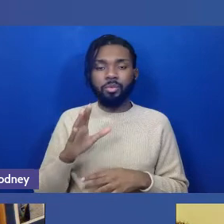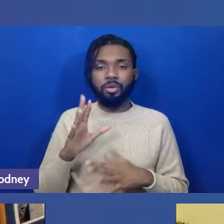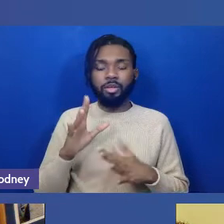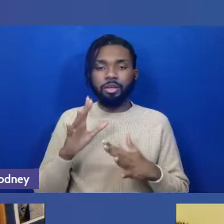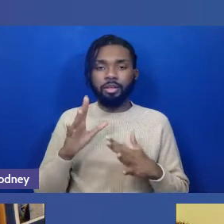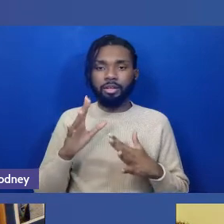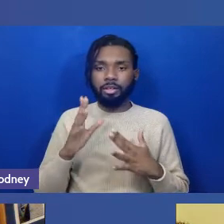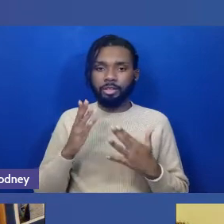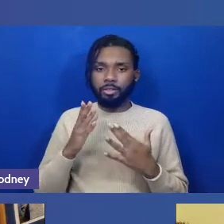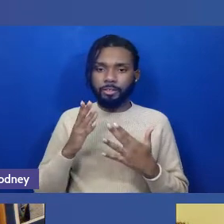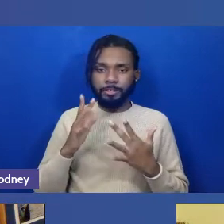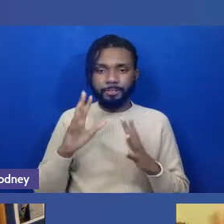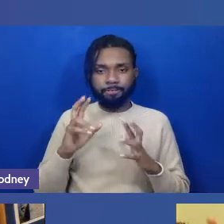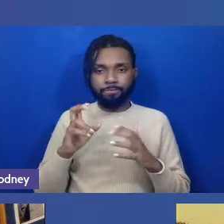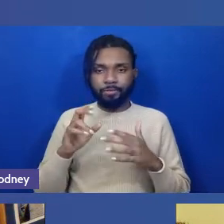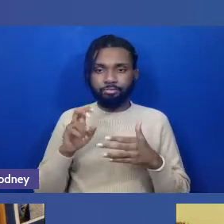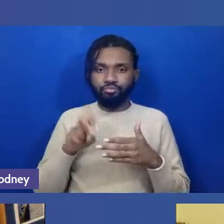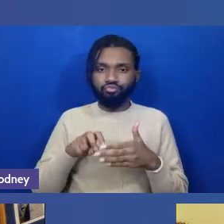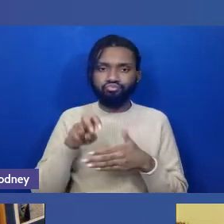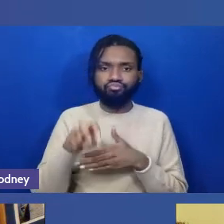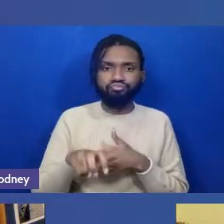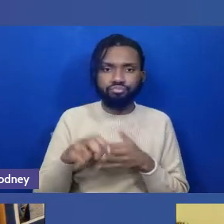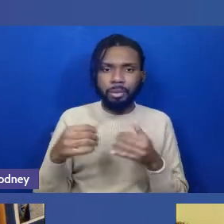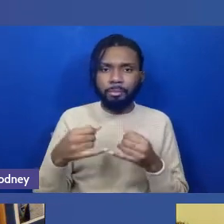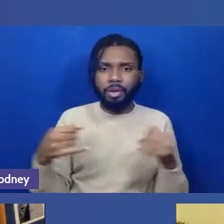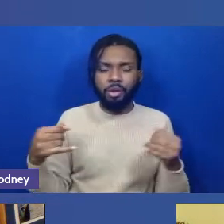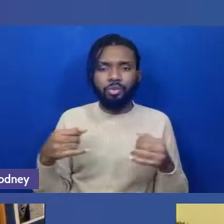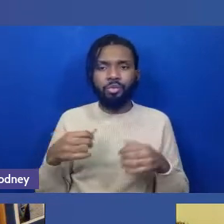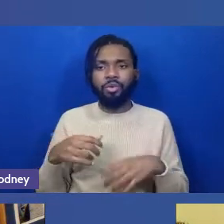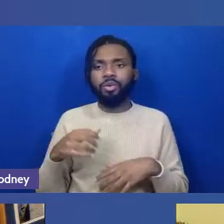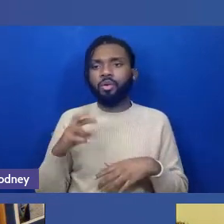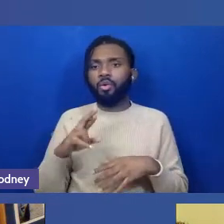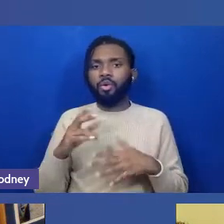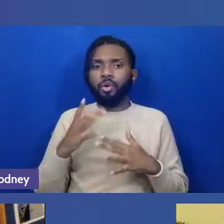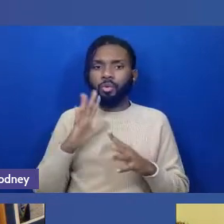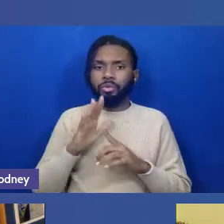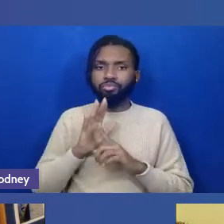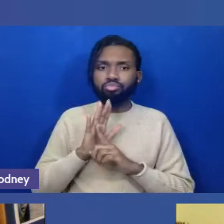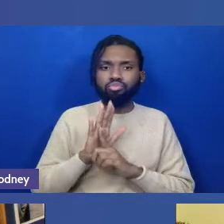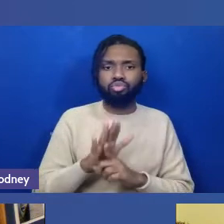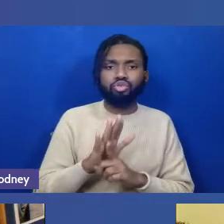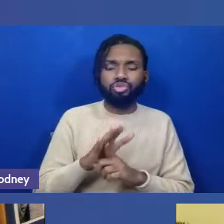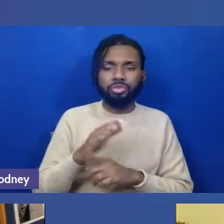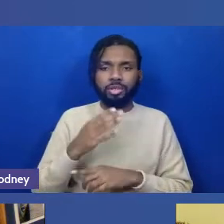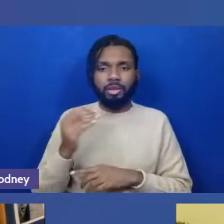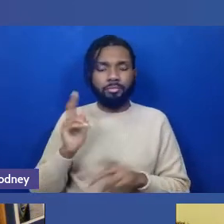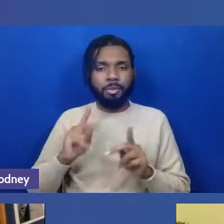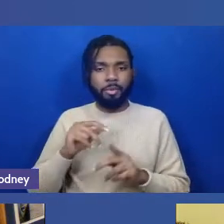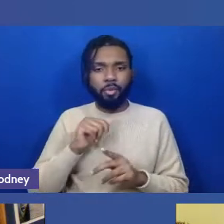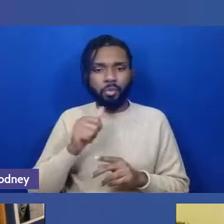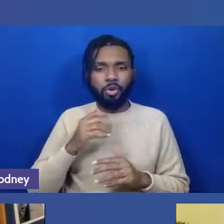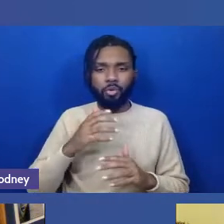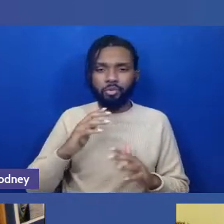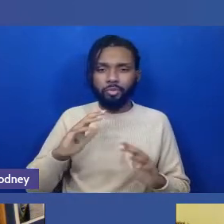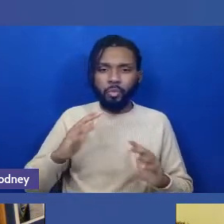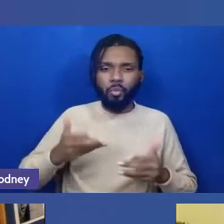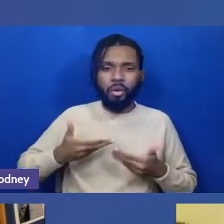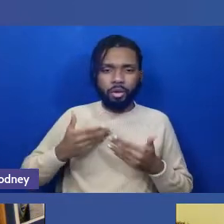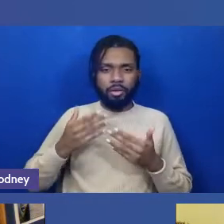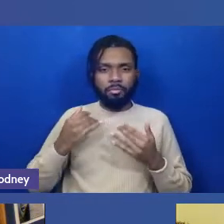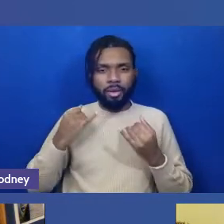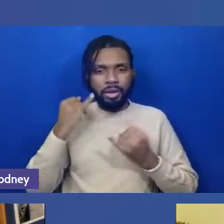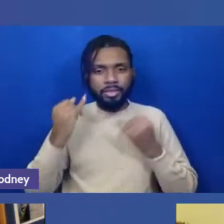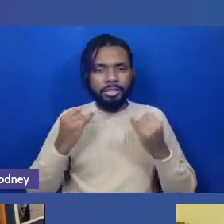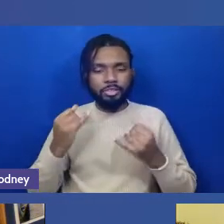boundary, or we're going to cross a line, or people aren't going to be as welcome to ideas. I think there's a lot more fear that